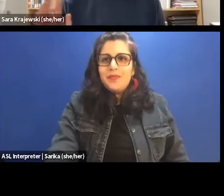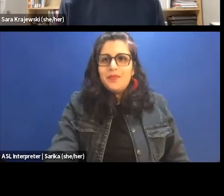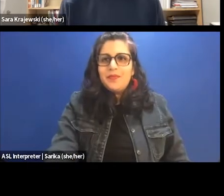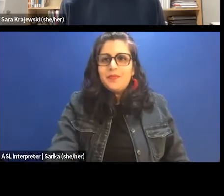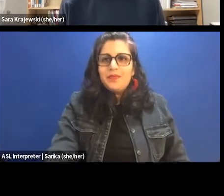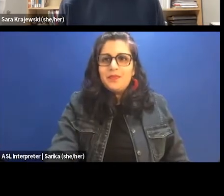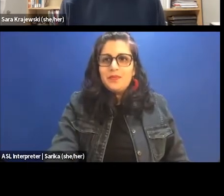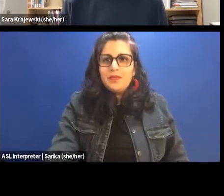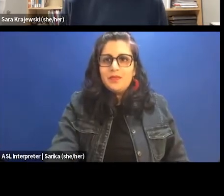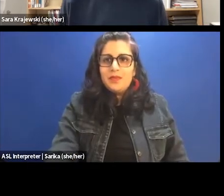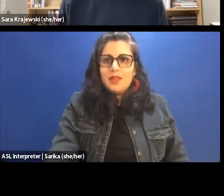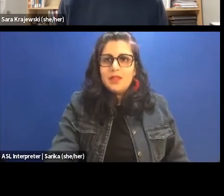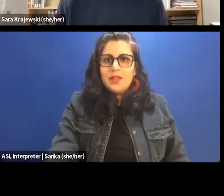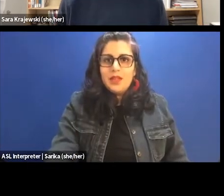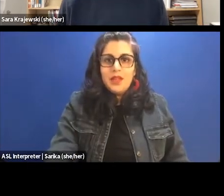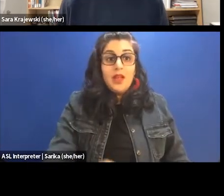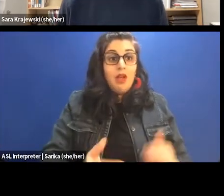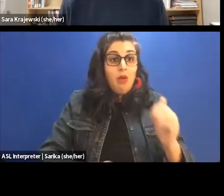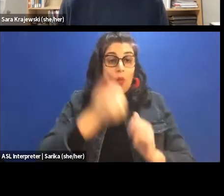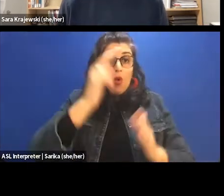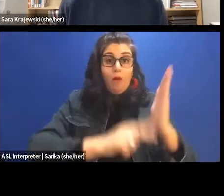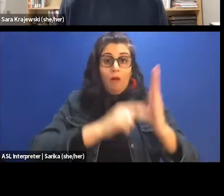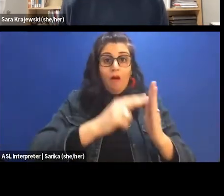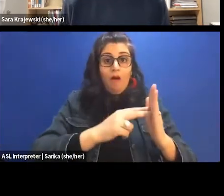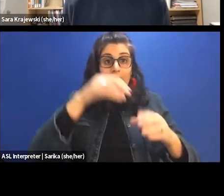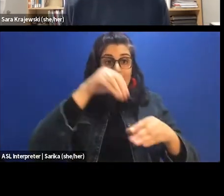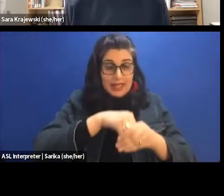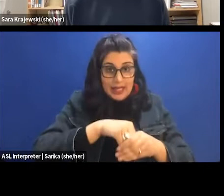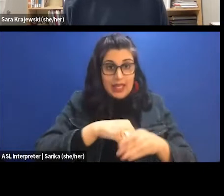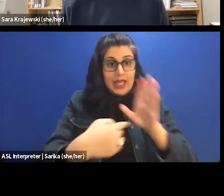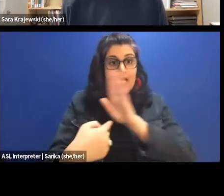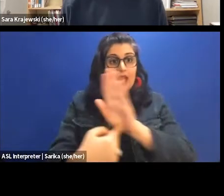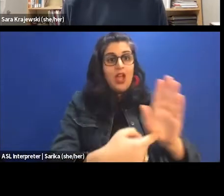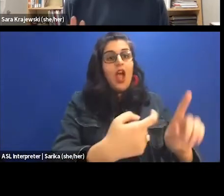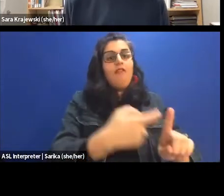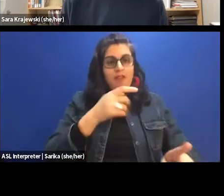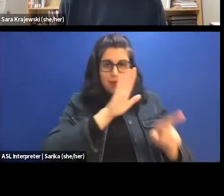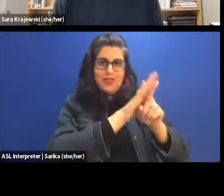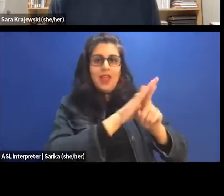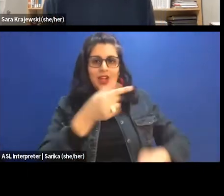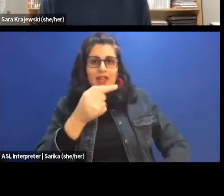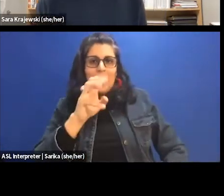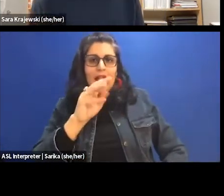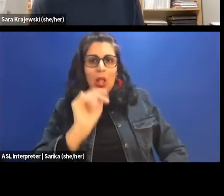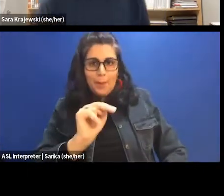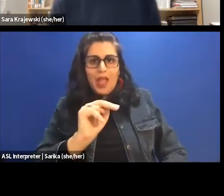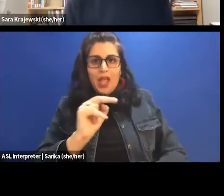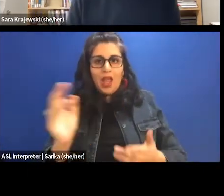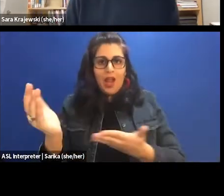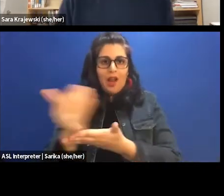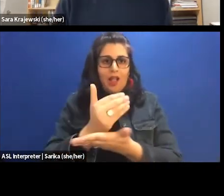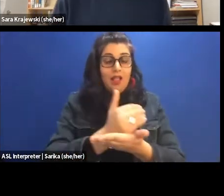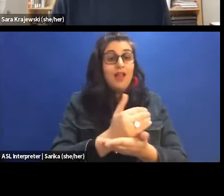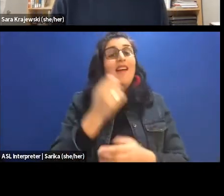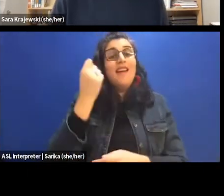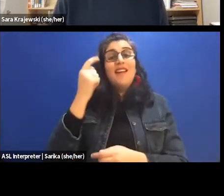Most of the artworks in the exhibition are drawn from the Gelmans' extensive collection. As I just mentioned, Natasha was a